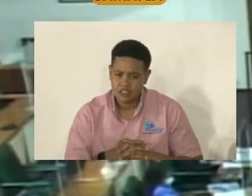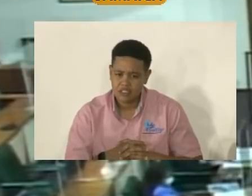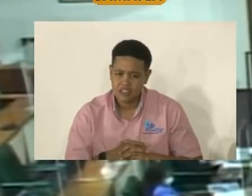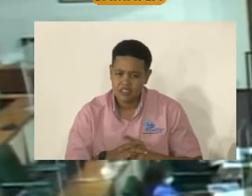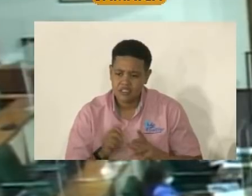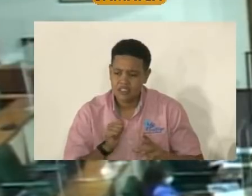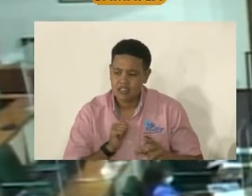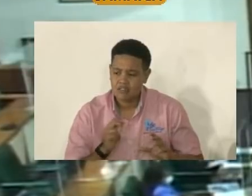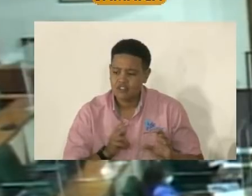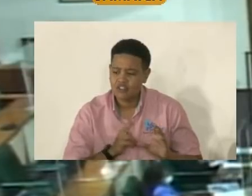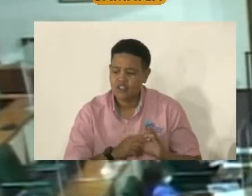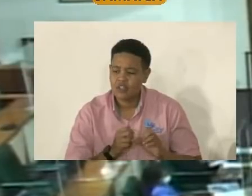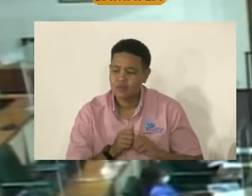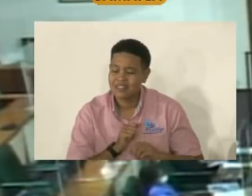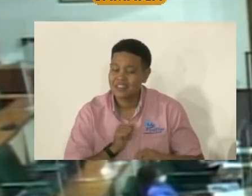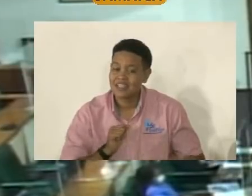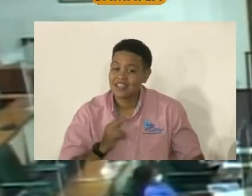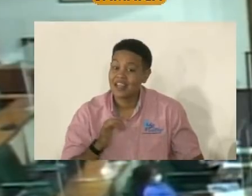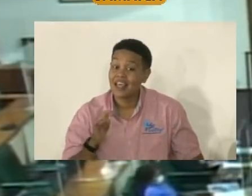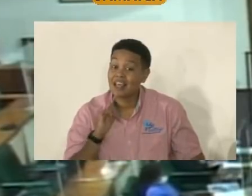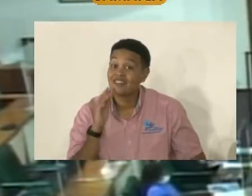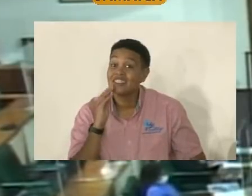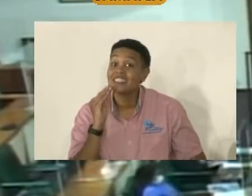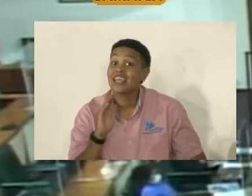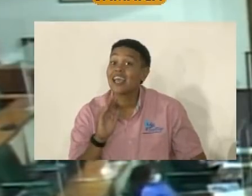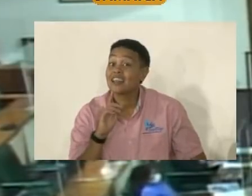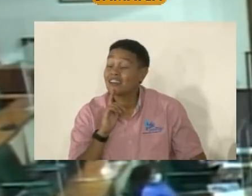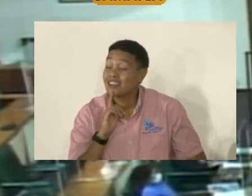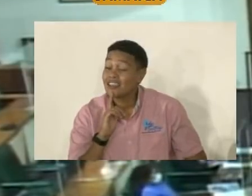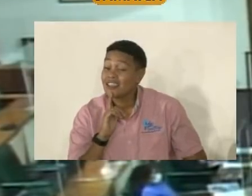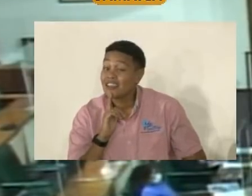join in with Senator Hill in saying